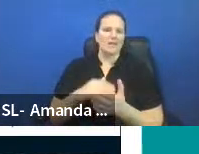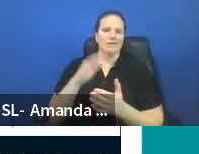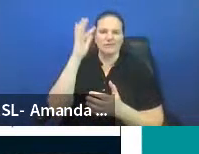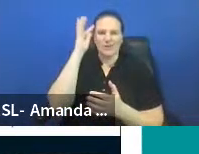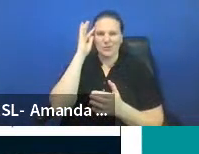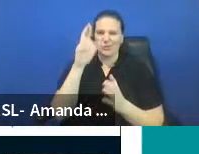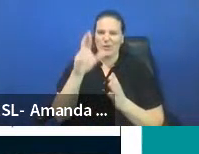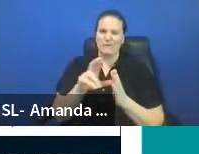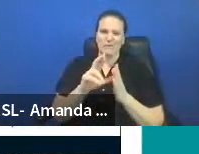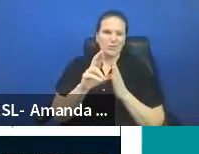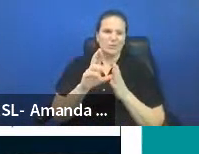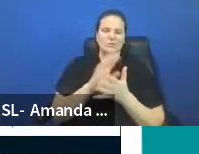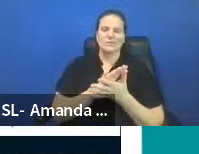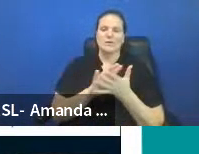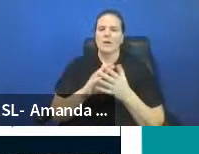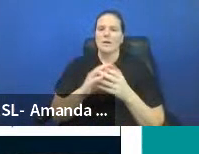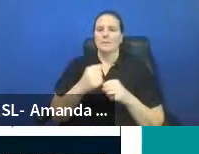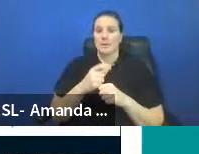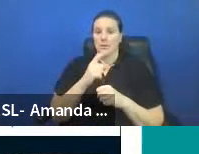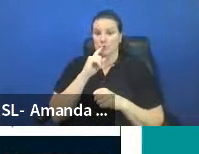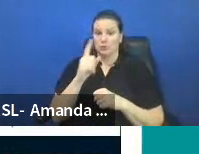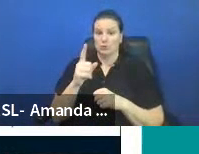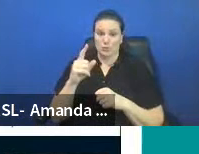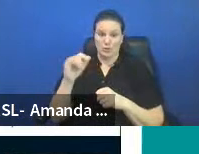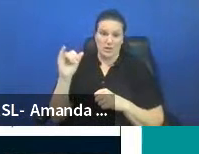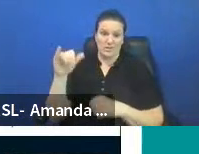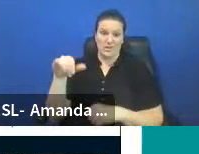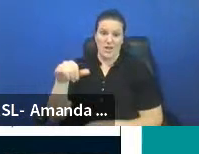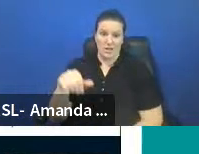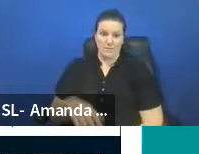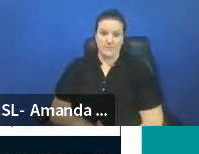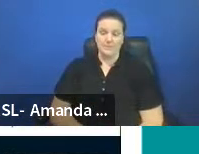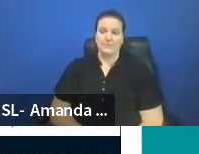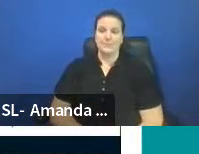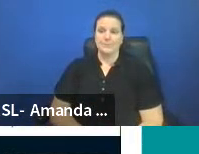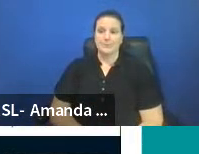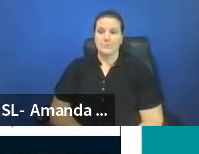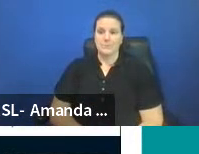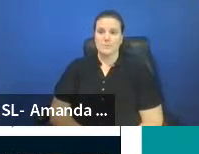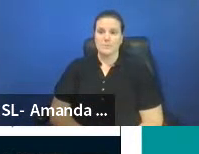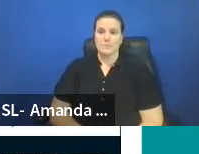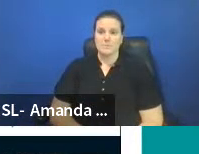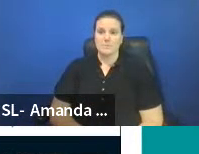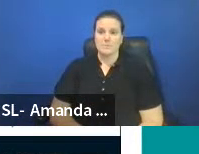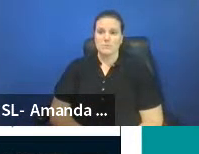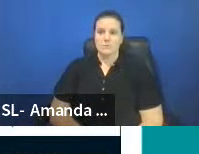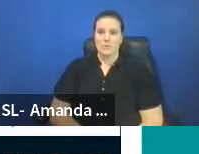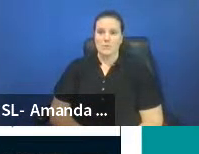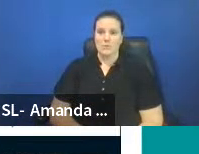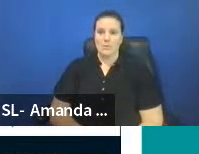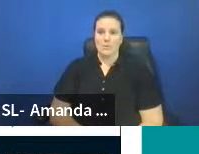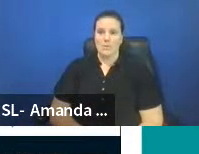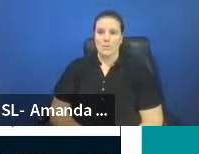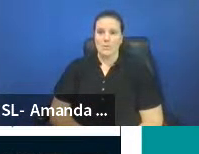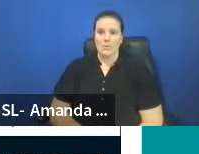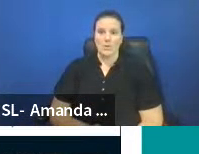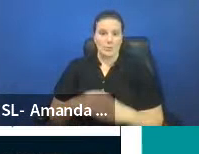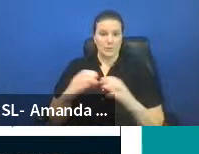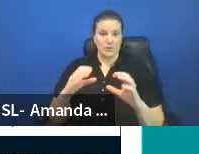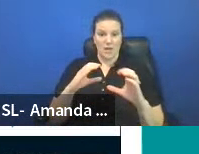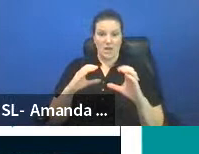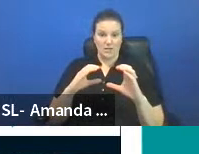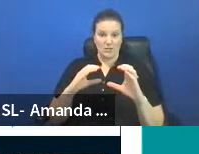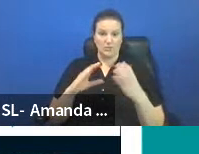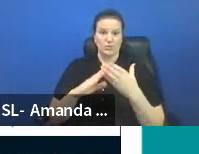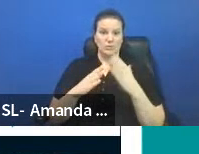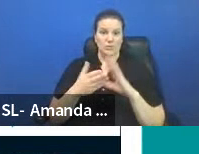done and to make sure that we are communicating to the